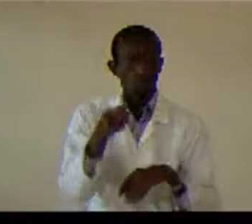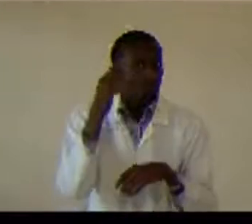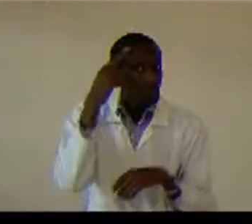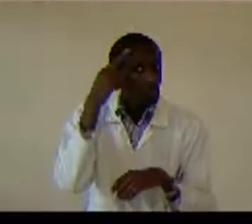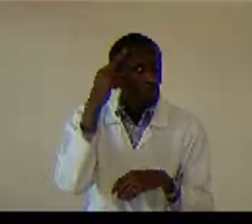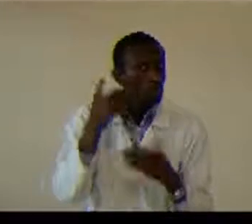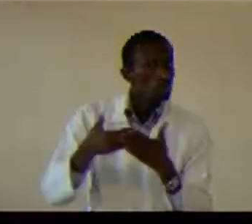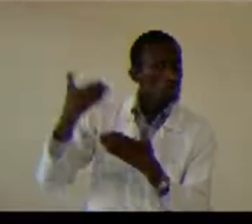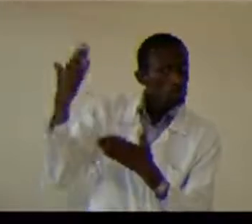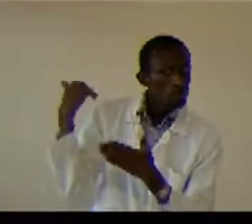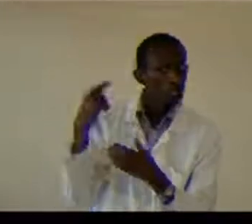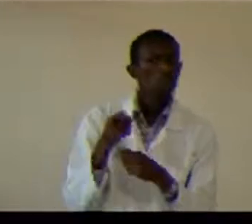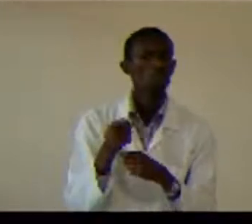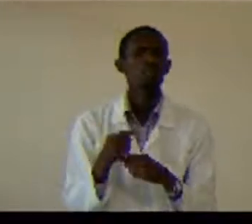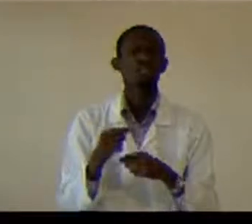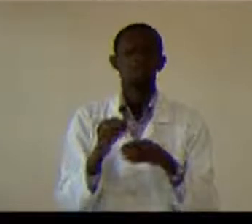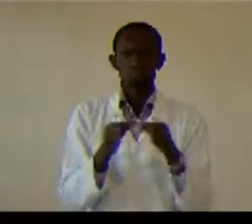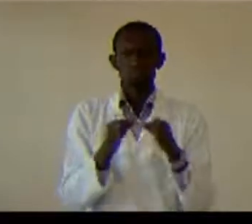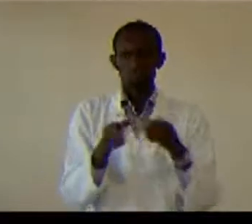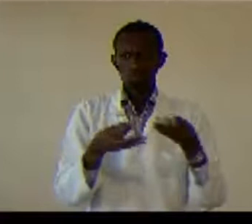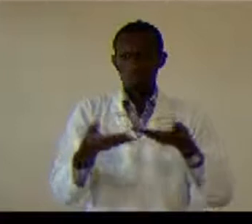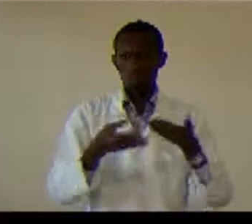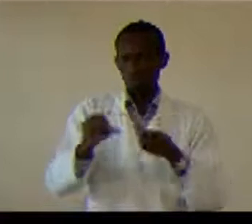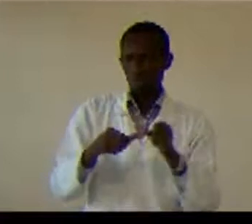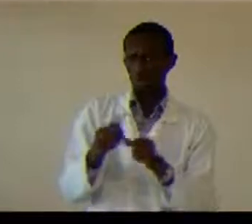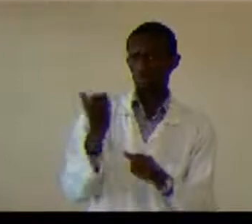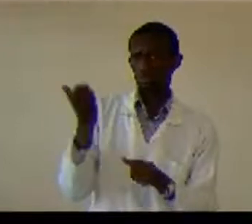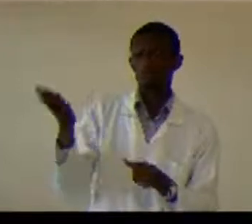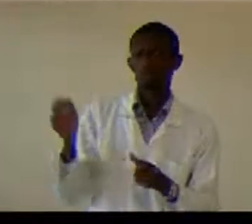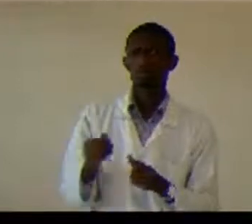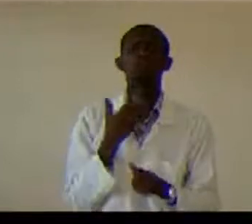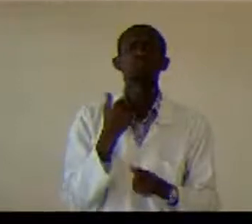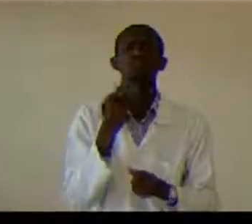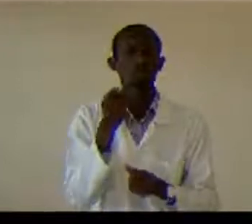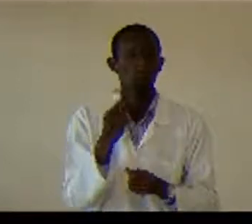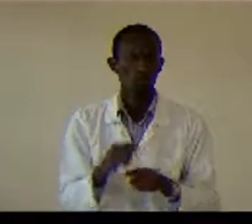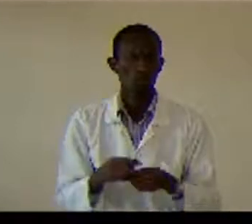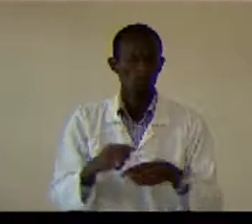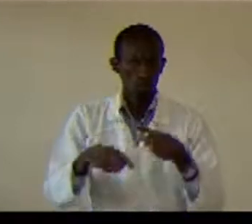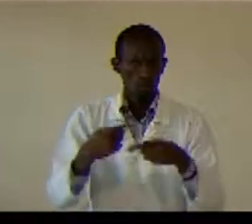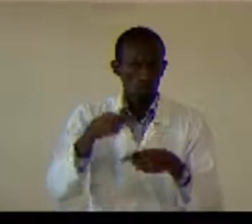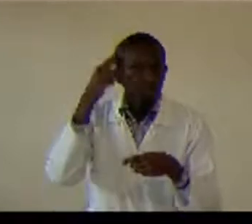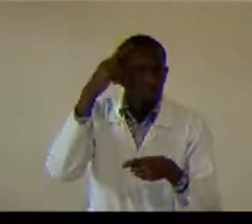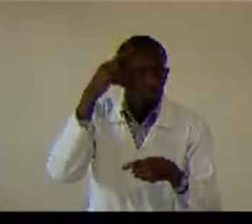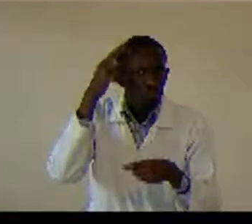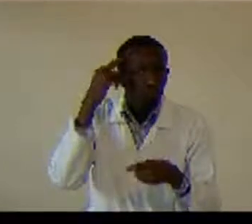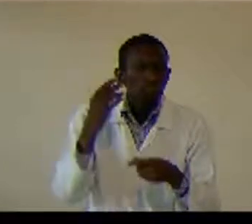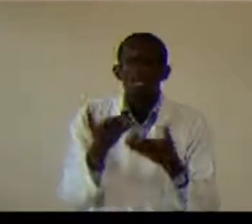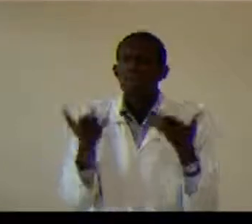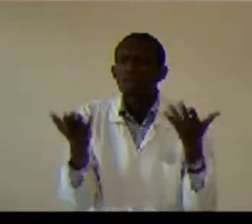our discussion, we talked about all these processes. So I just want you to go ahead and remember, where do we